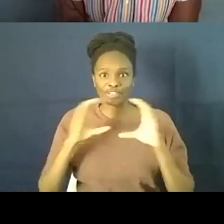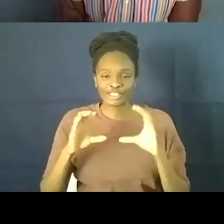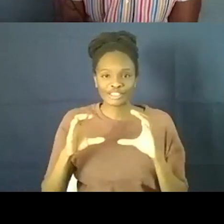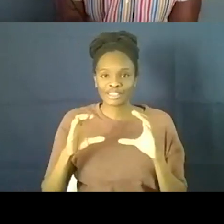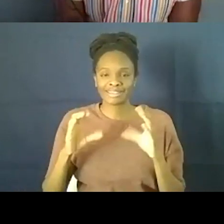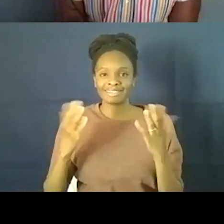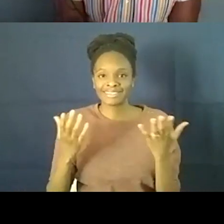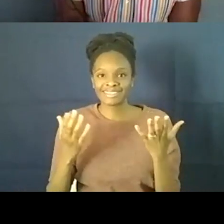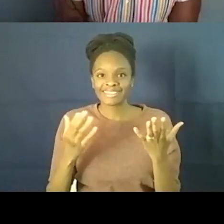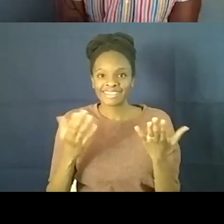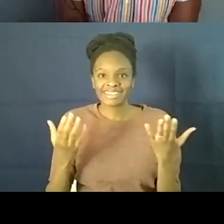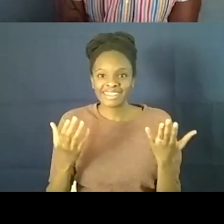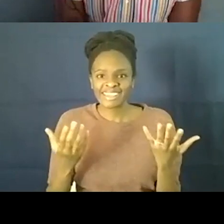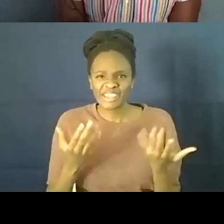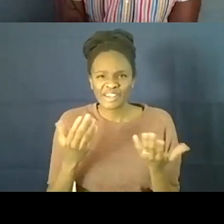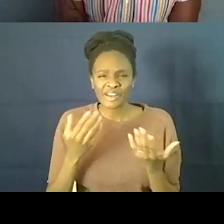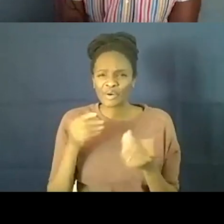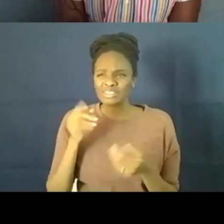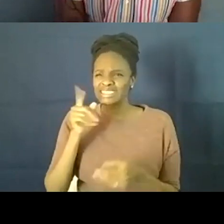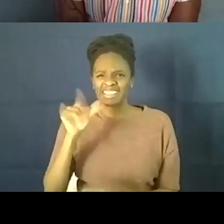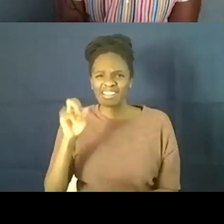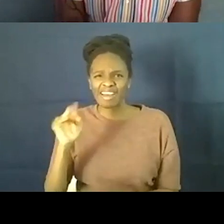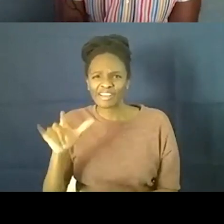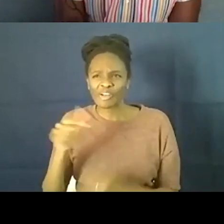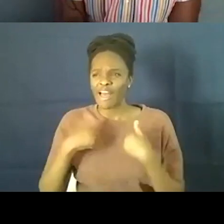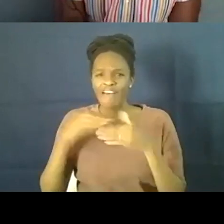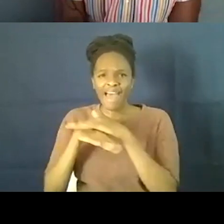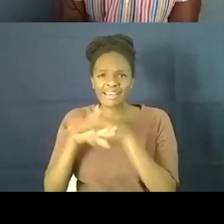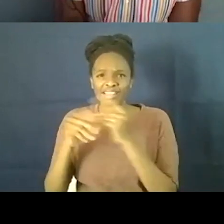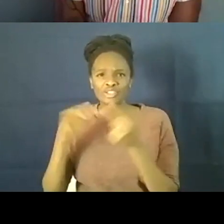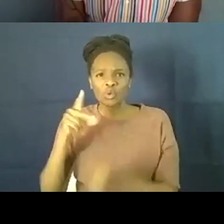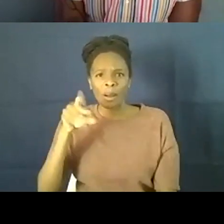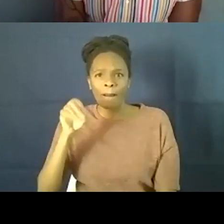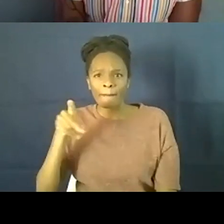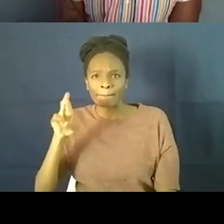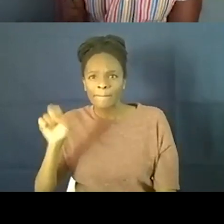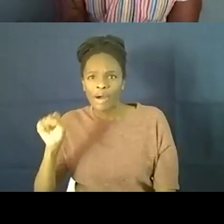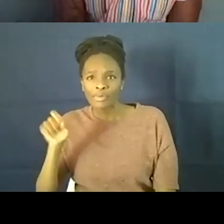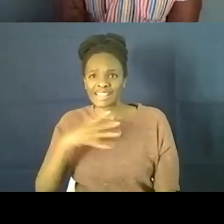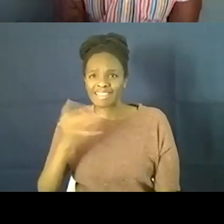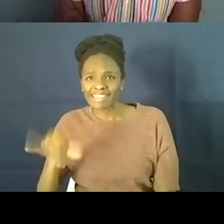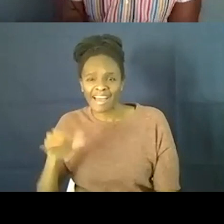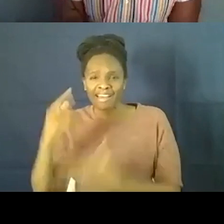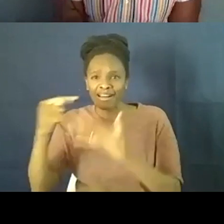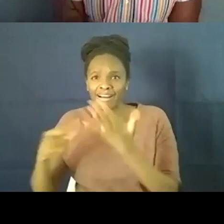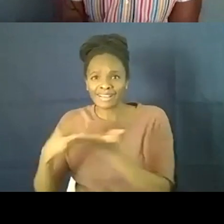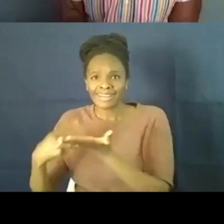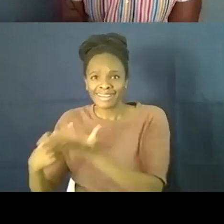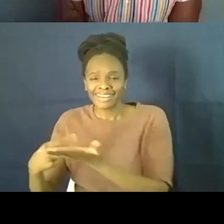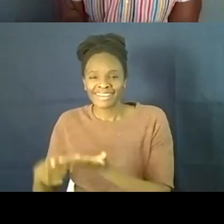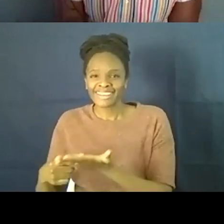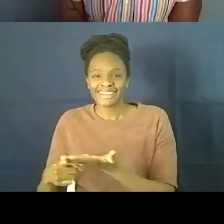where would Lionel have access to poppers? And if he had them, would he like them? Would he not like them? It's just like, it's a very